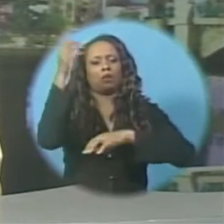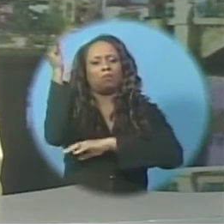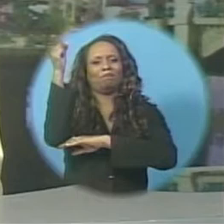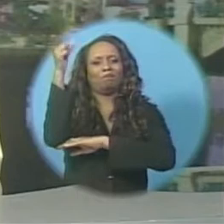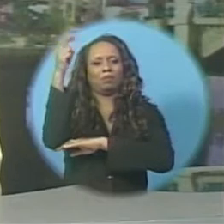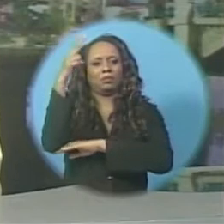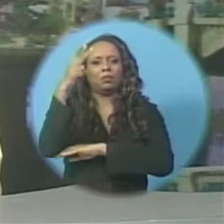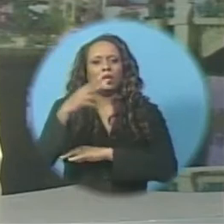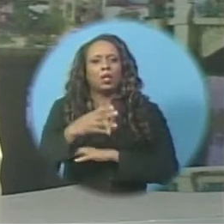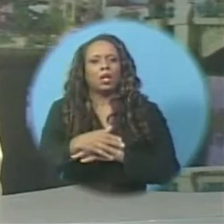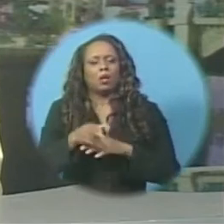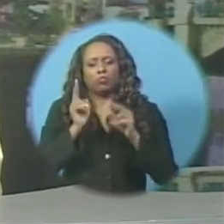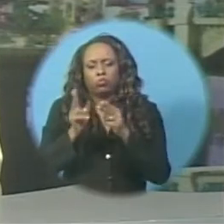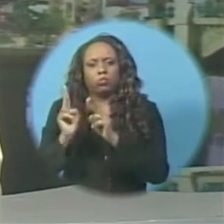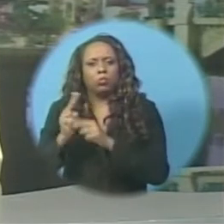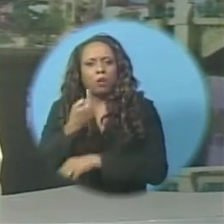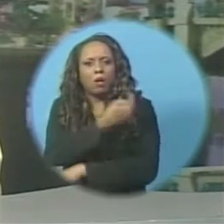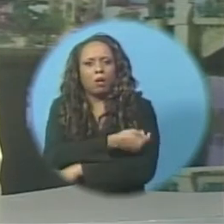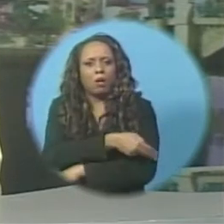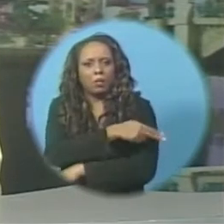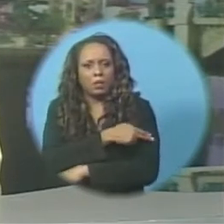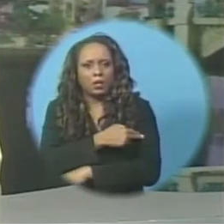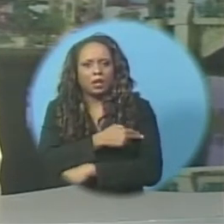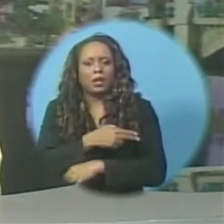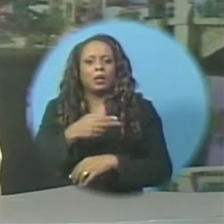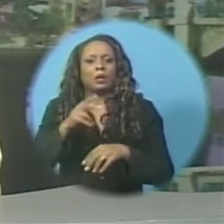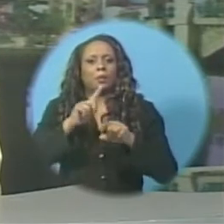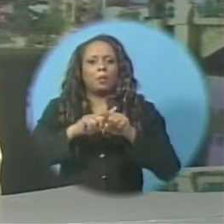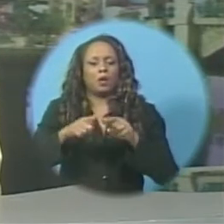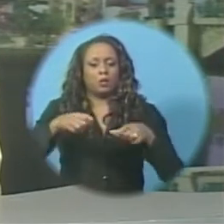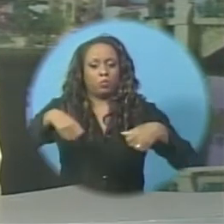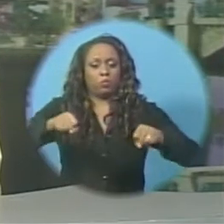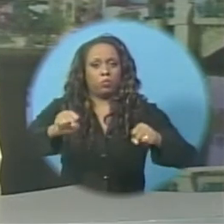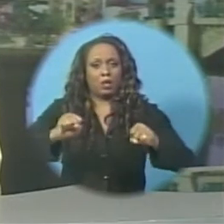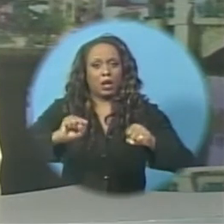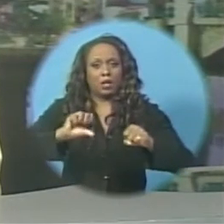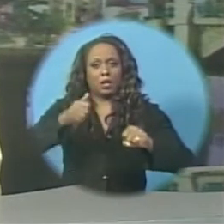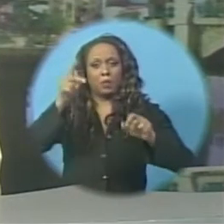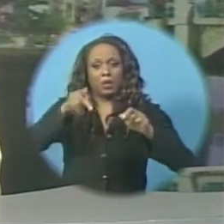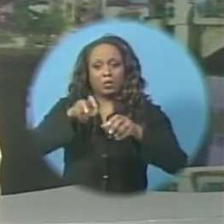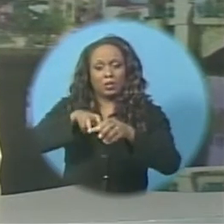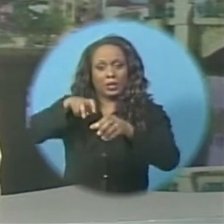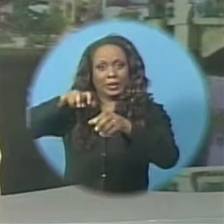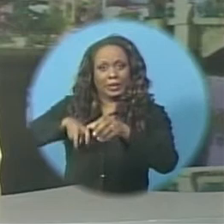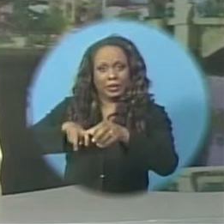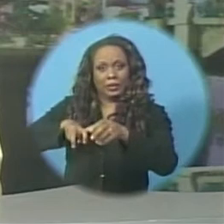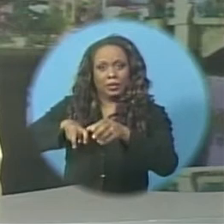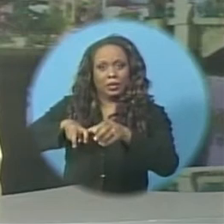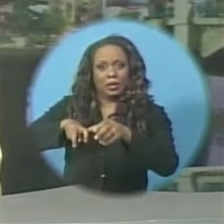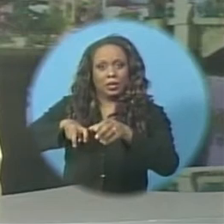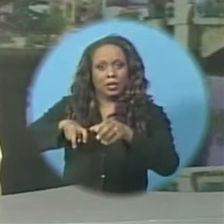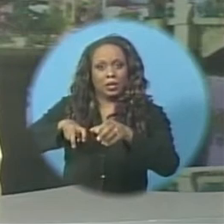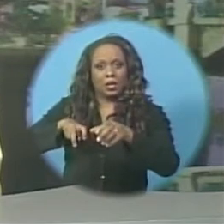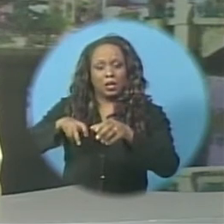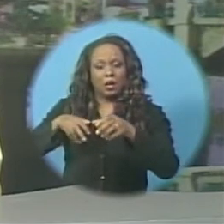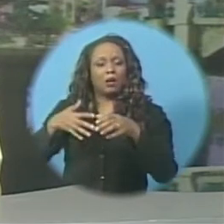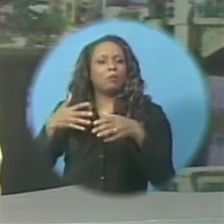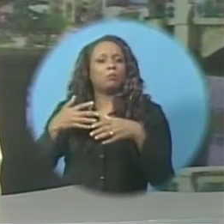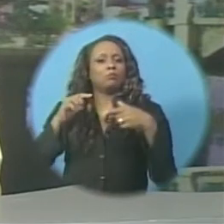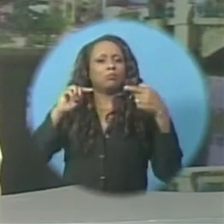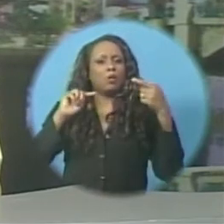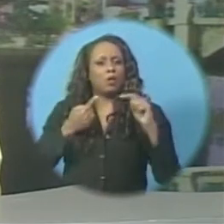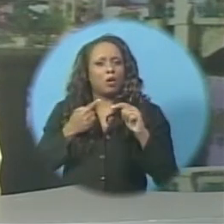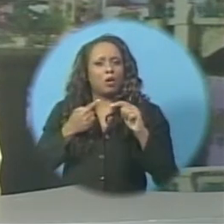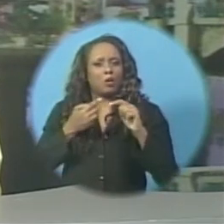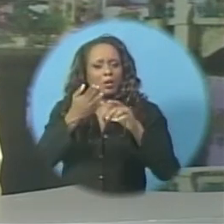midday. He was rushed to hospital while his pillion rider, Shamar Wilson of Paddock Road, St. Michael, complained of injuries to his left